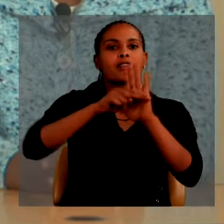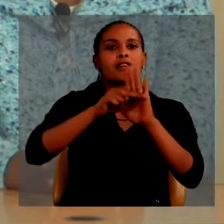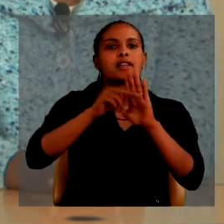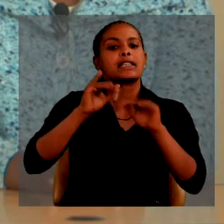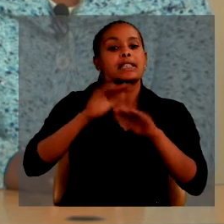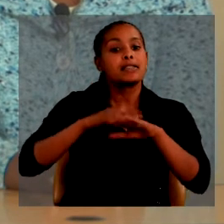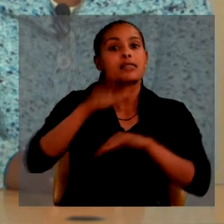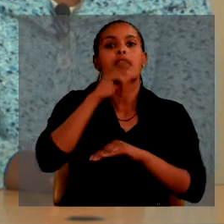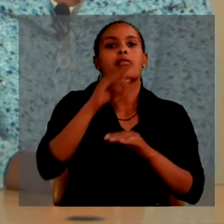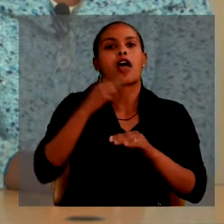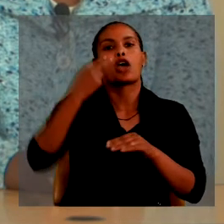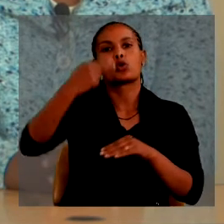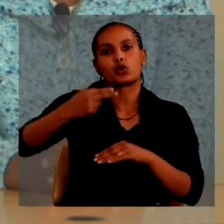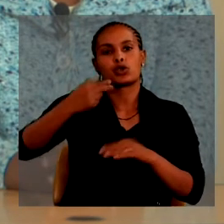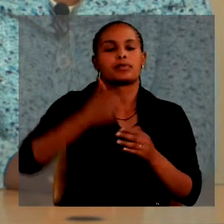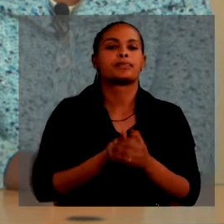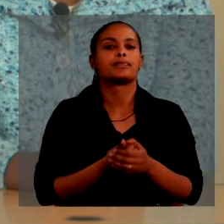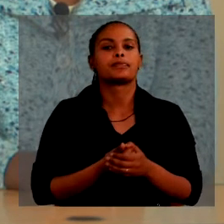hydrogen.